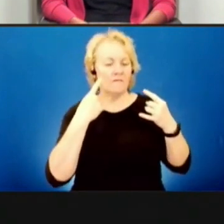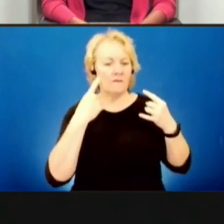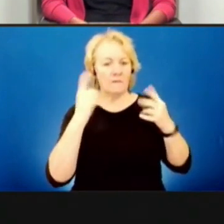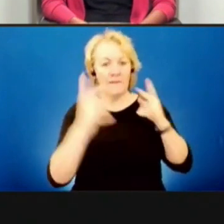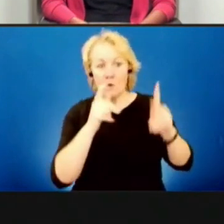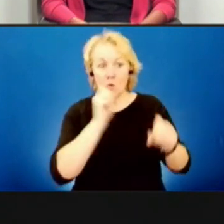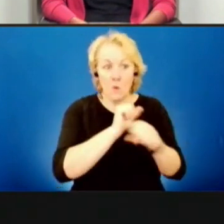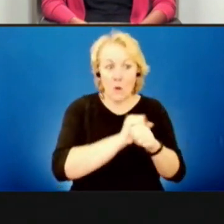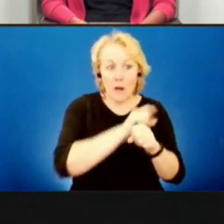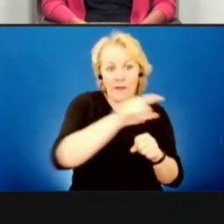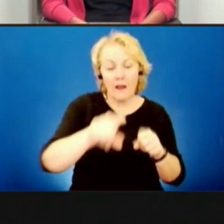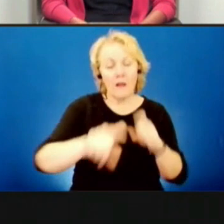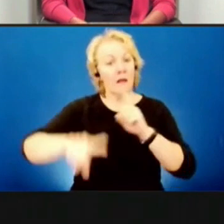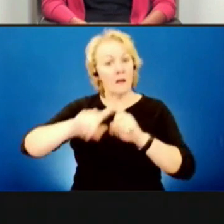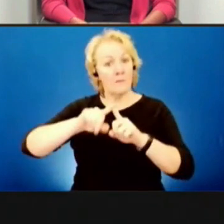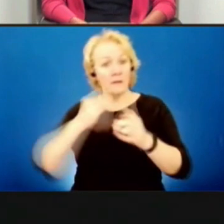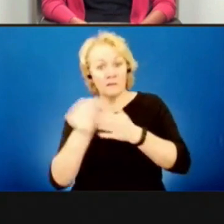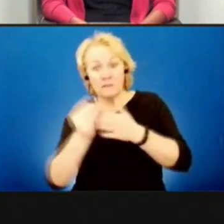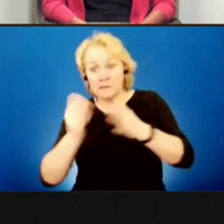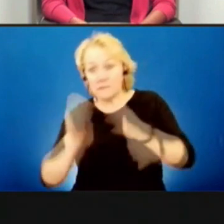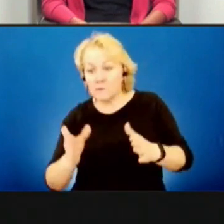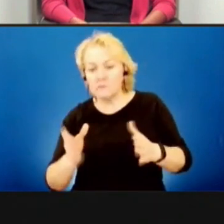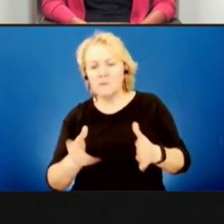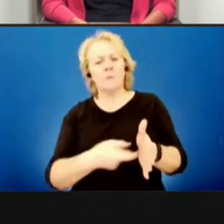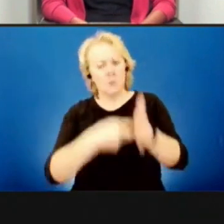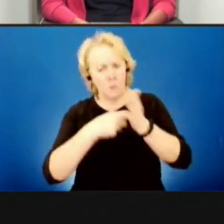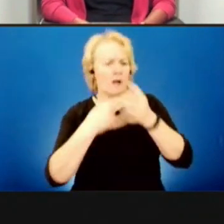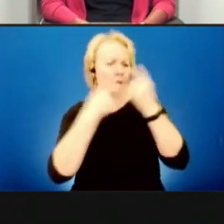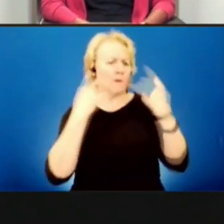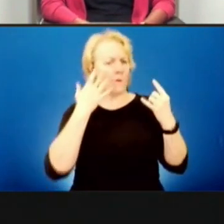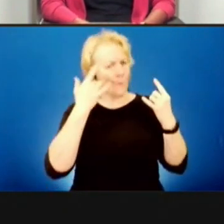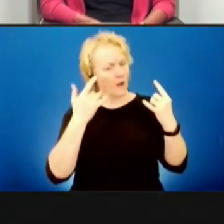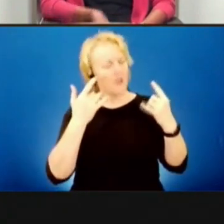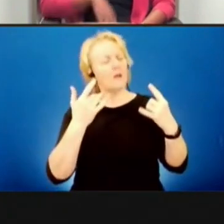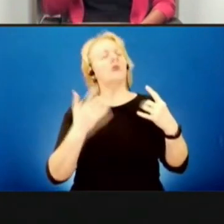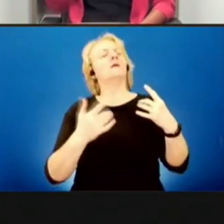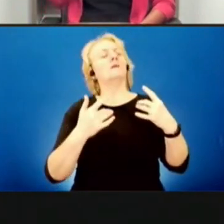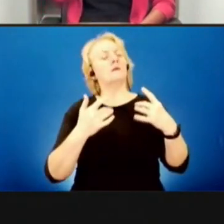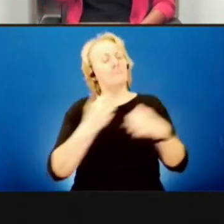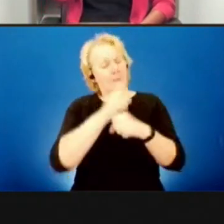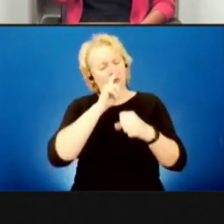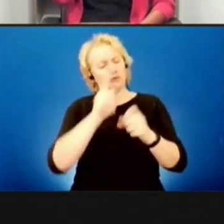and take action to ensure safe distancing and spacing in